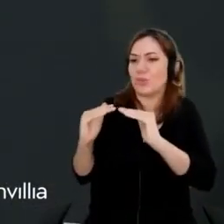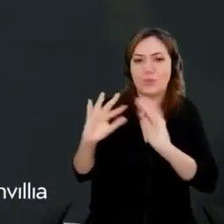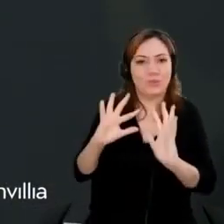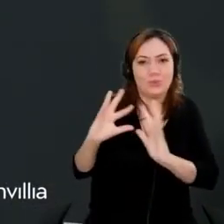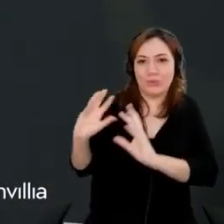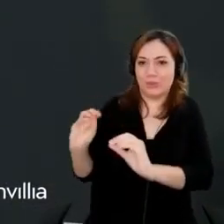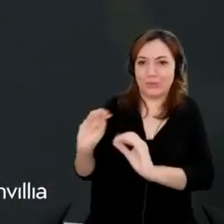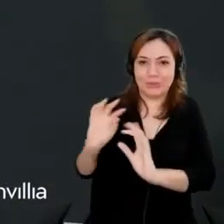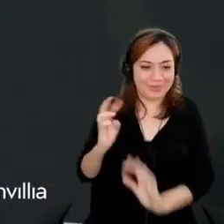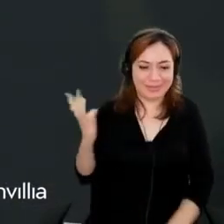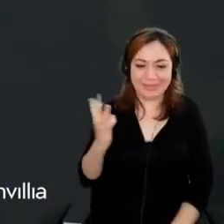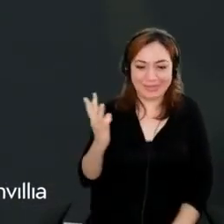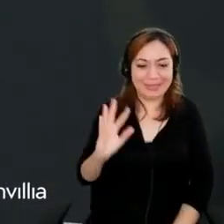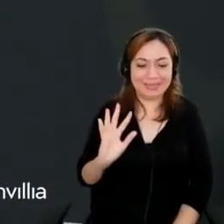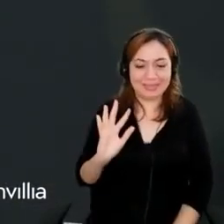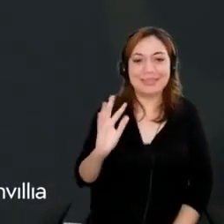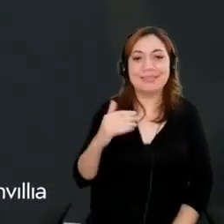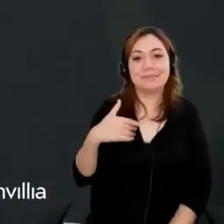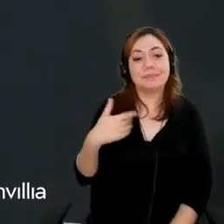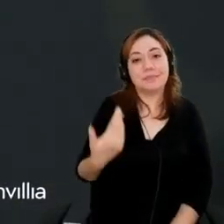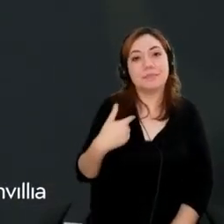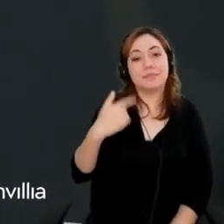I think